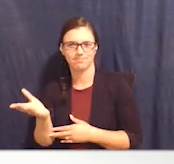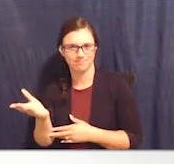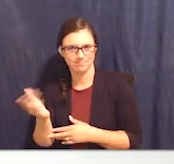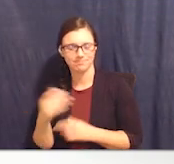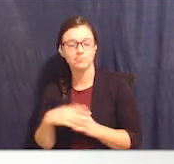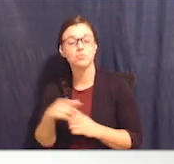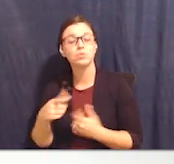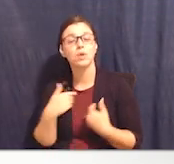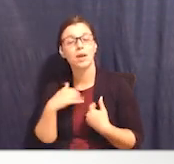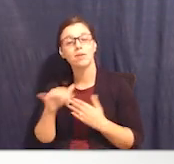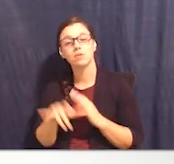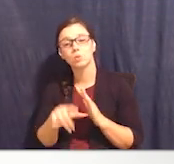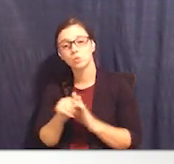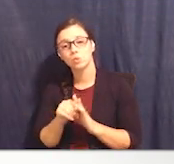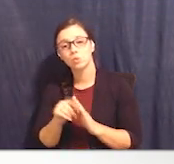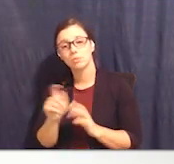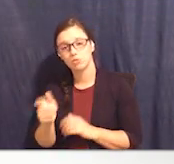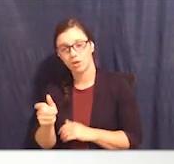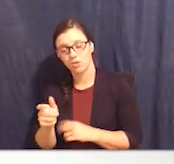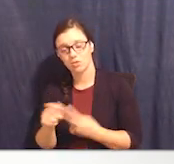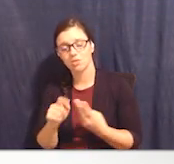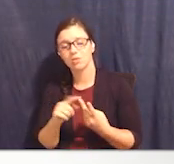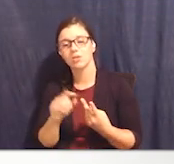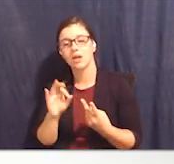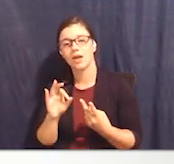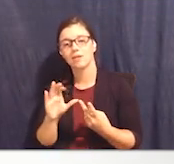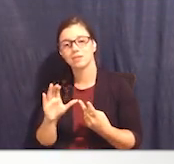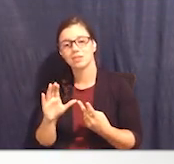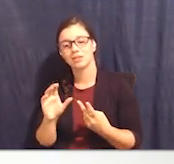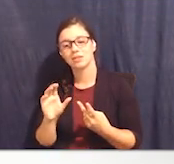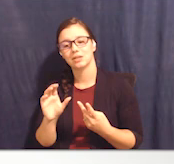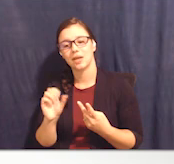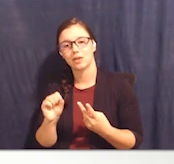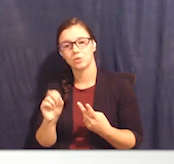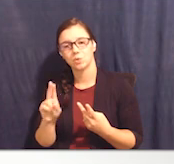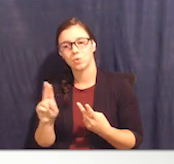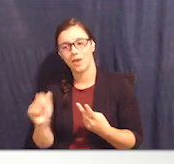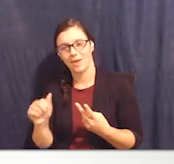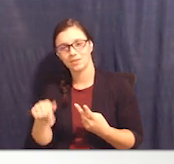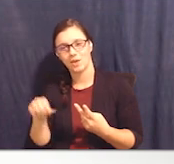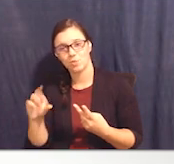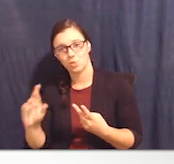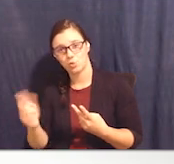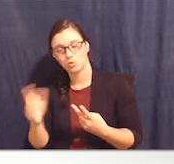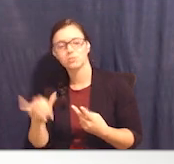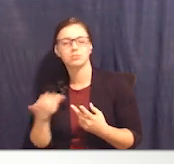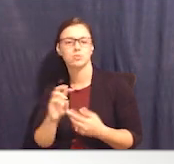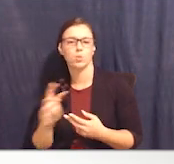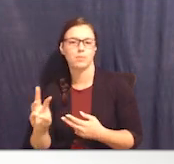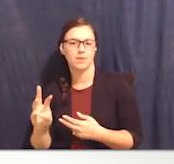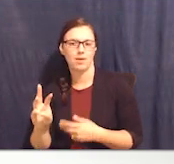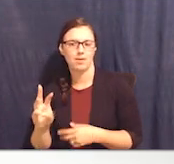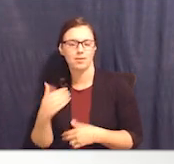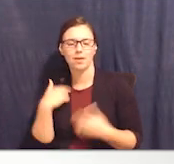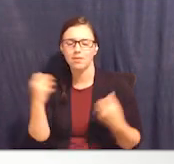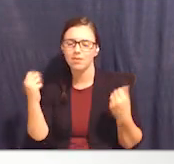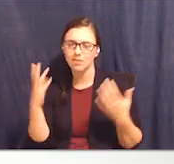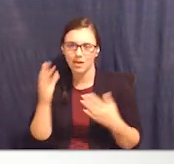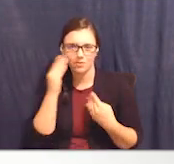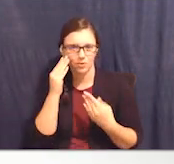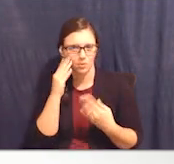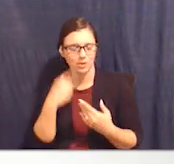answer any questions you might have. I know that there is a closing keynote that's going to be starting in a few minutes, and I did want to make sure to end on